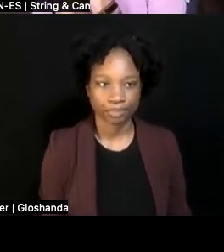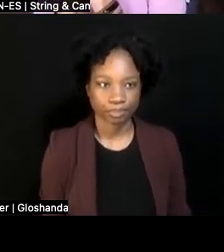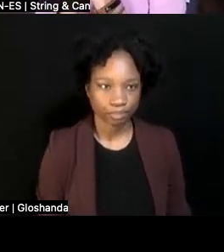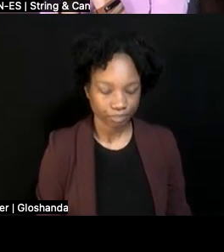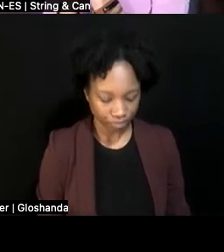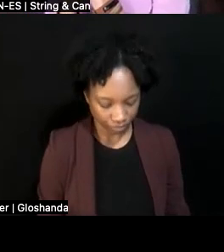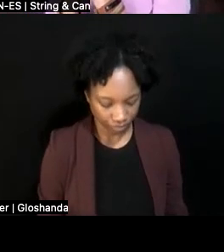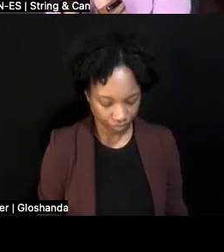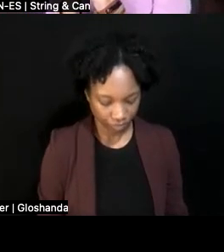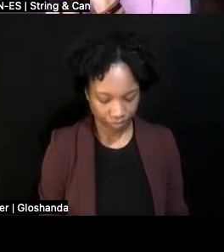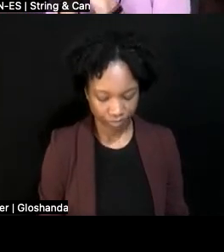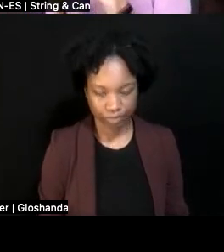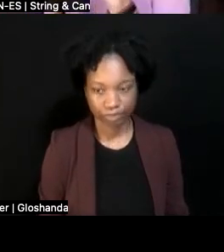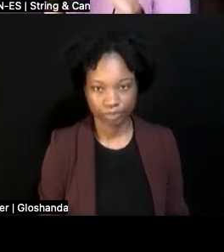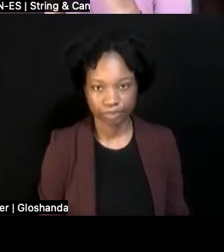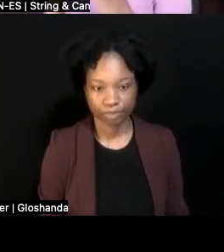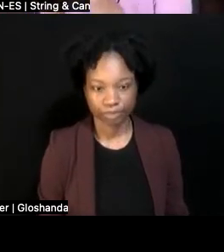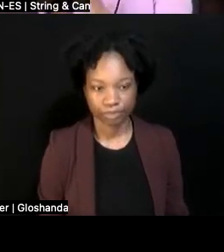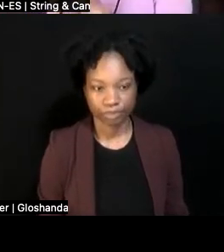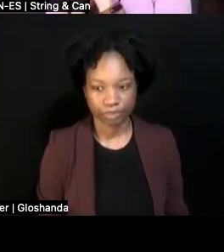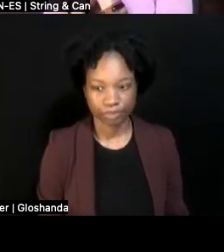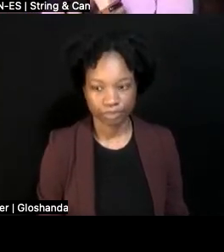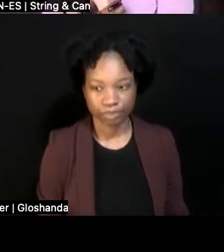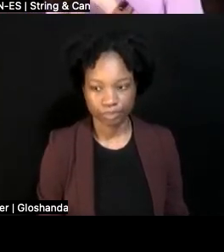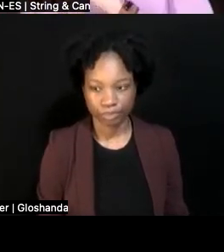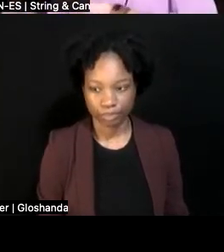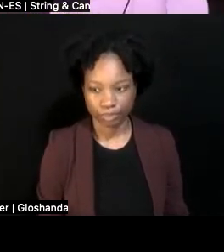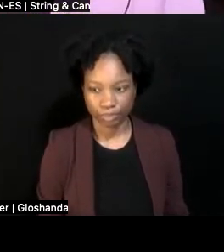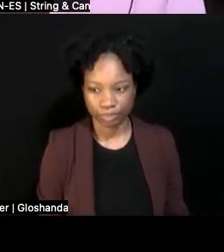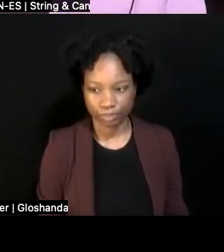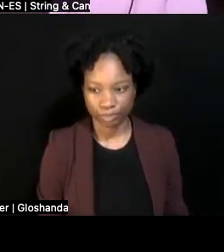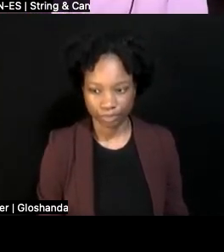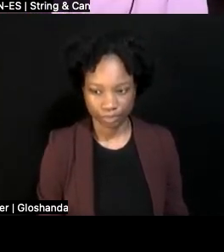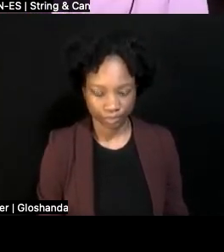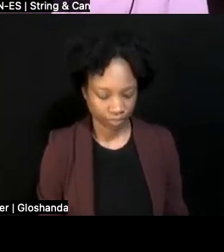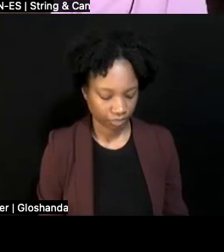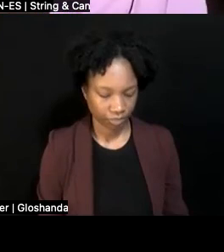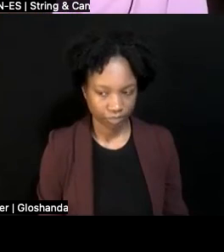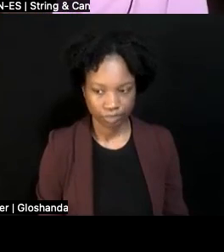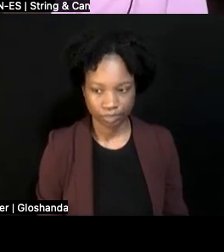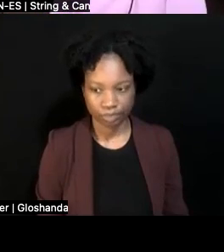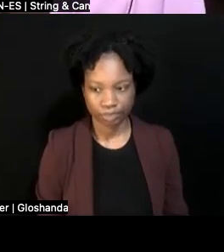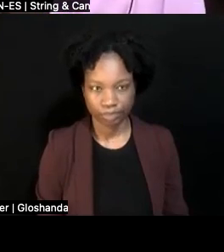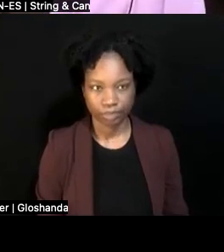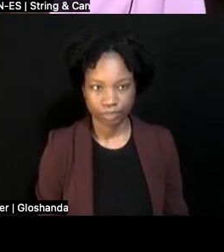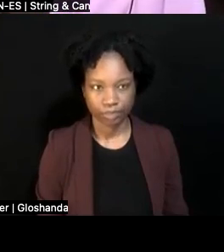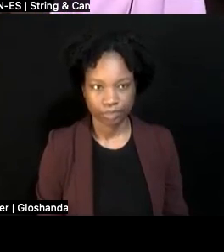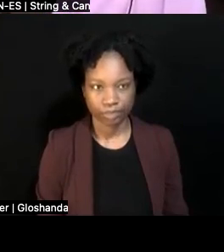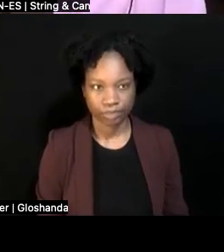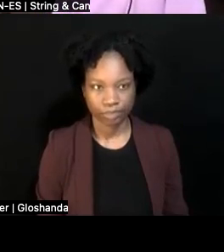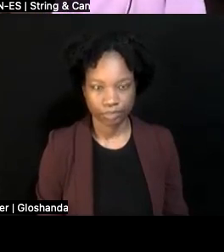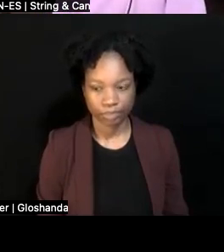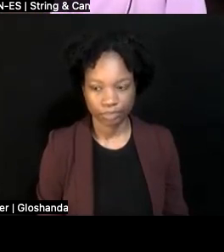plus communities, the plurality and diversity that is special, that makes it for